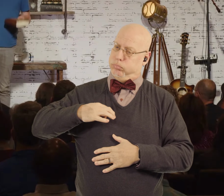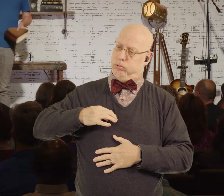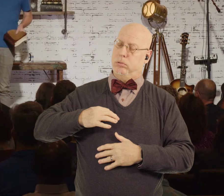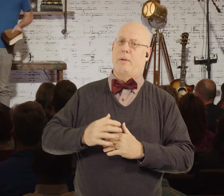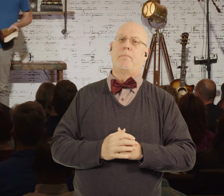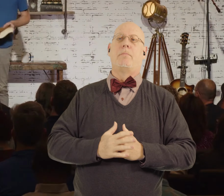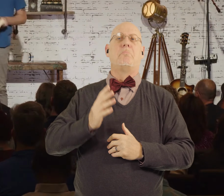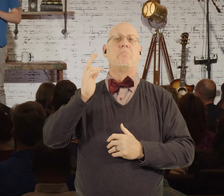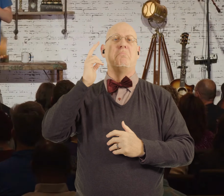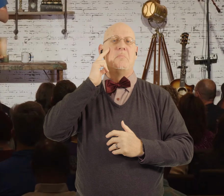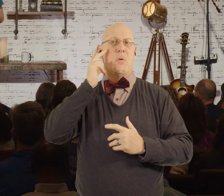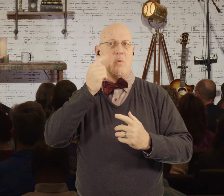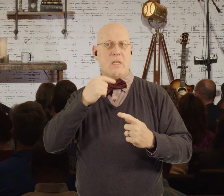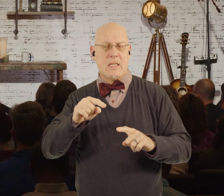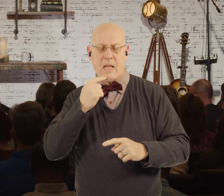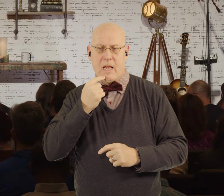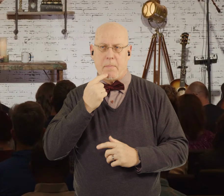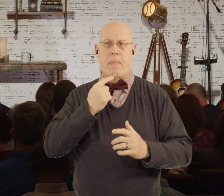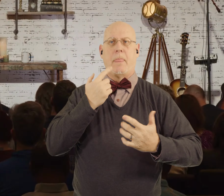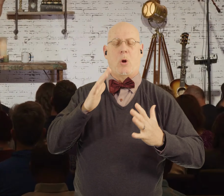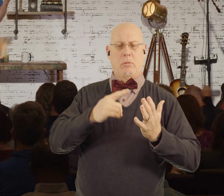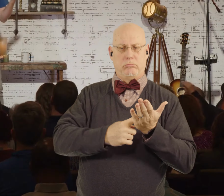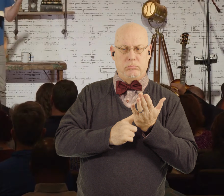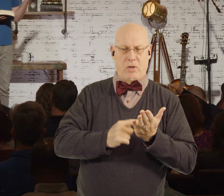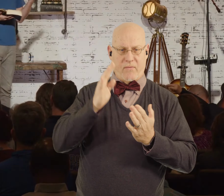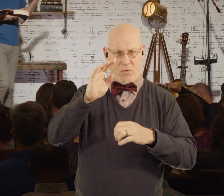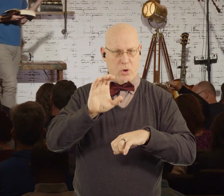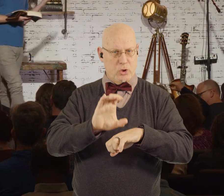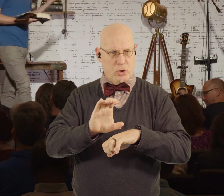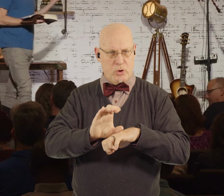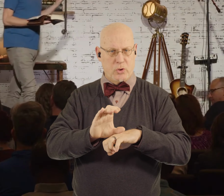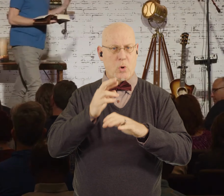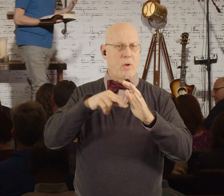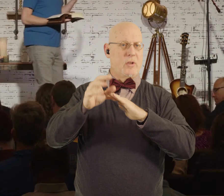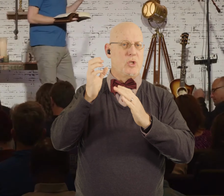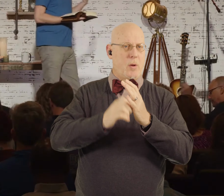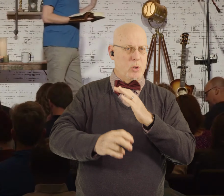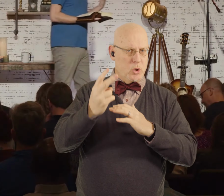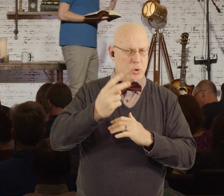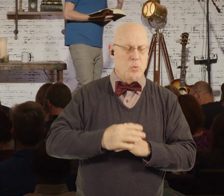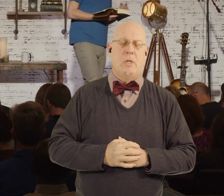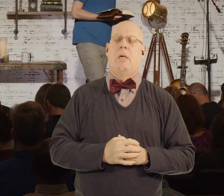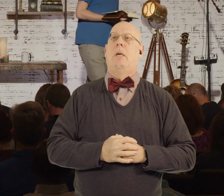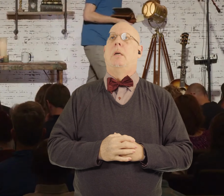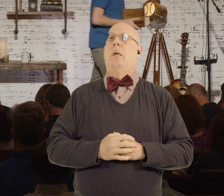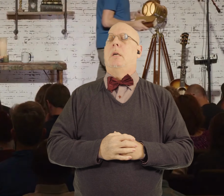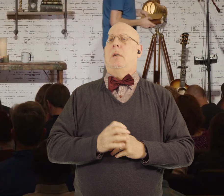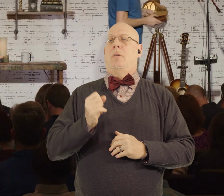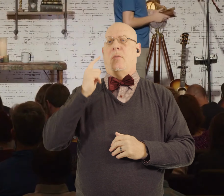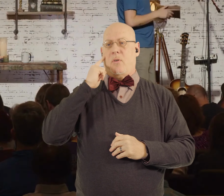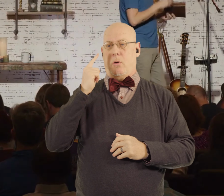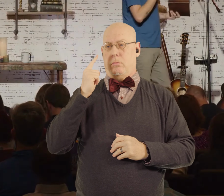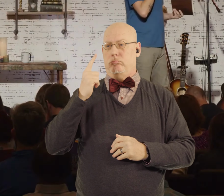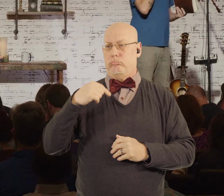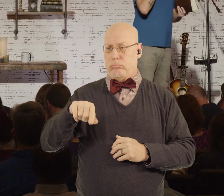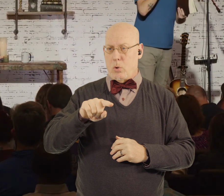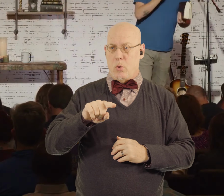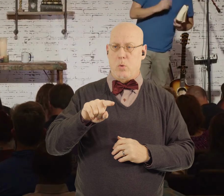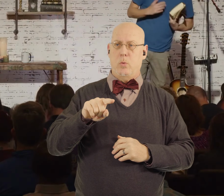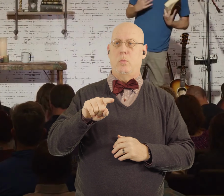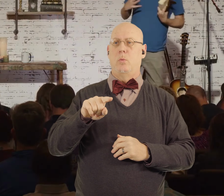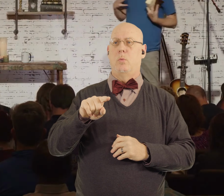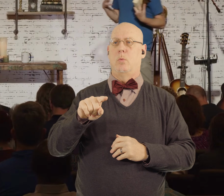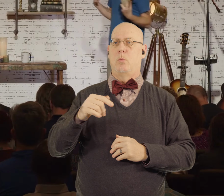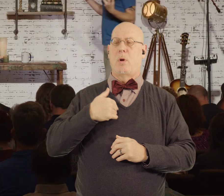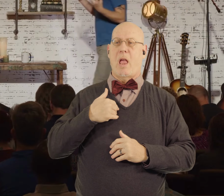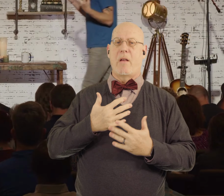us great good. And so let's see what he has to say this morning. He already addressed four churches in Revelation chapter 2. And so